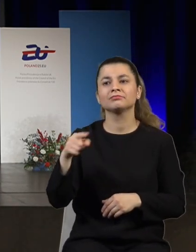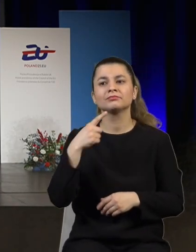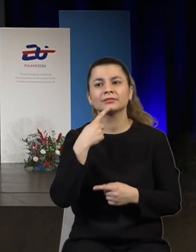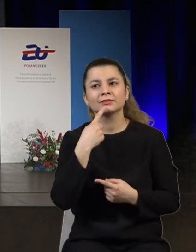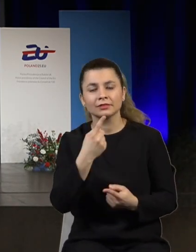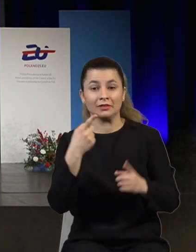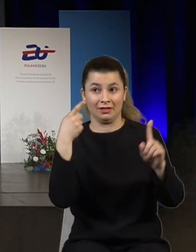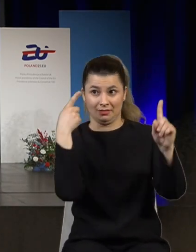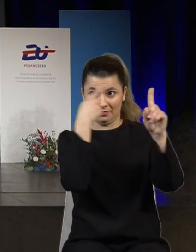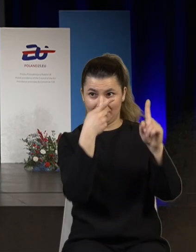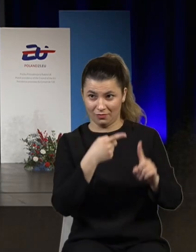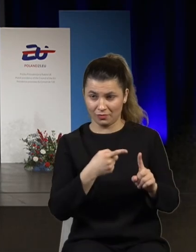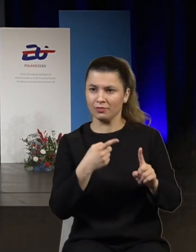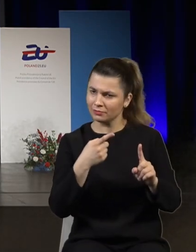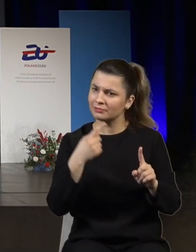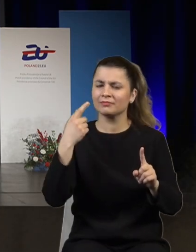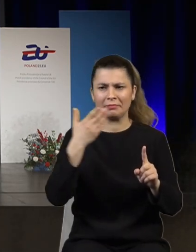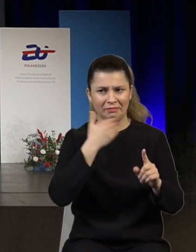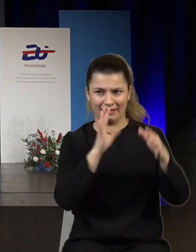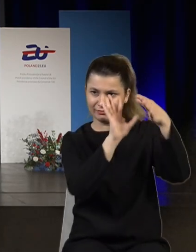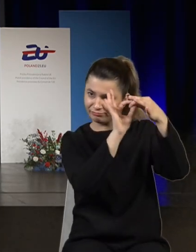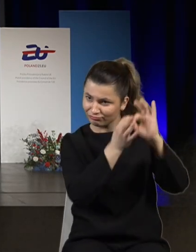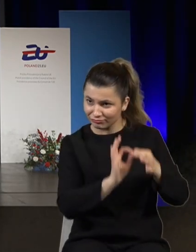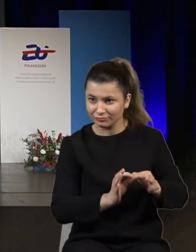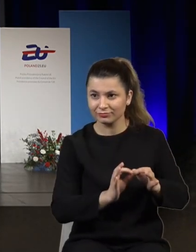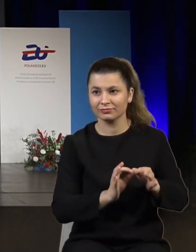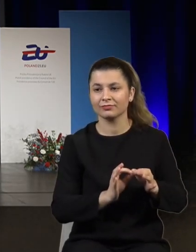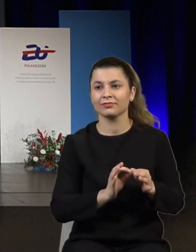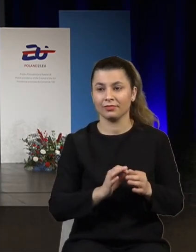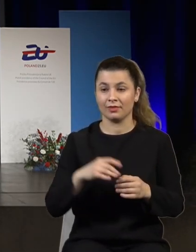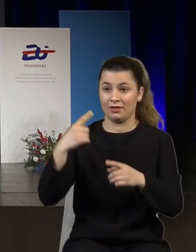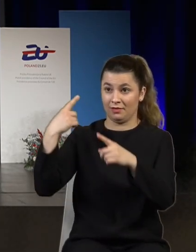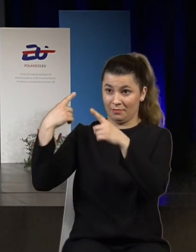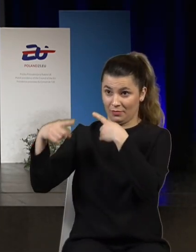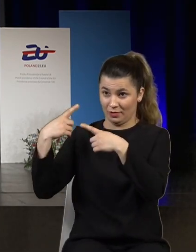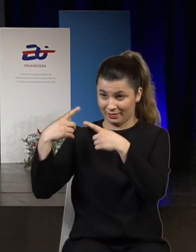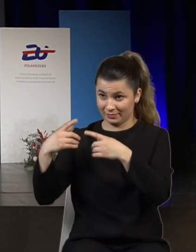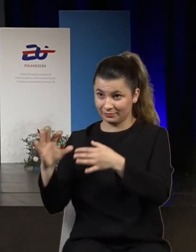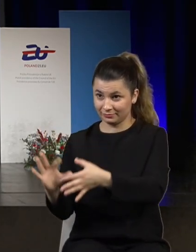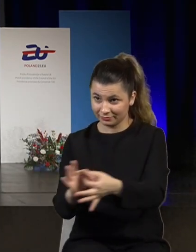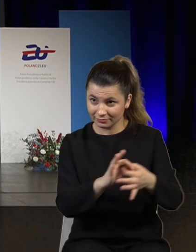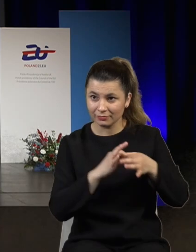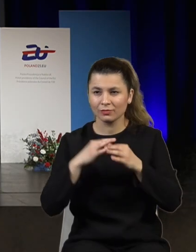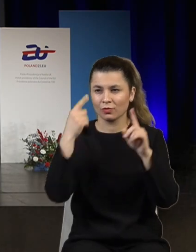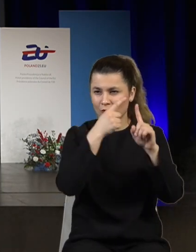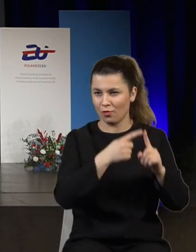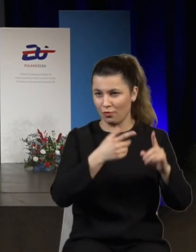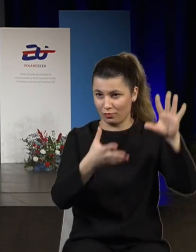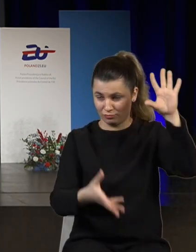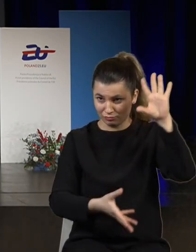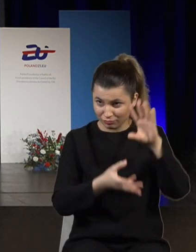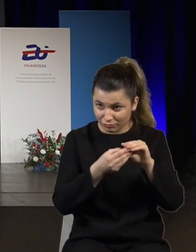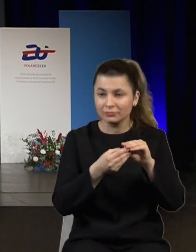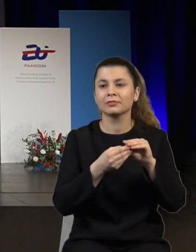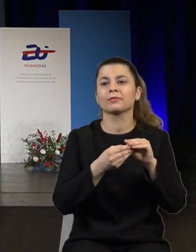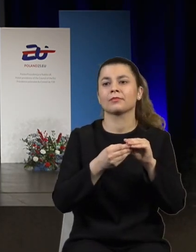one of the goals of the cohesion policy is to support the sustainable transport. And what positive elements of